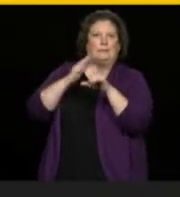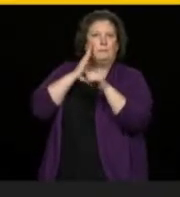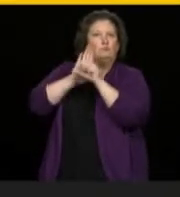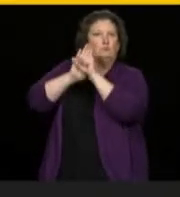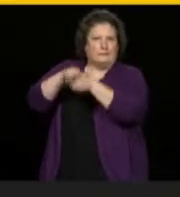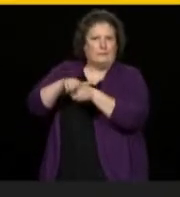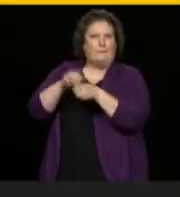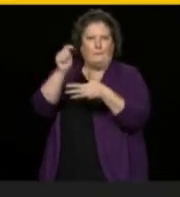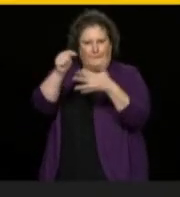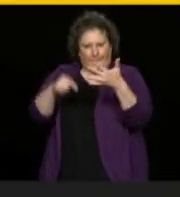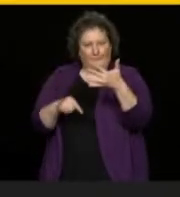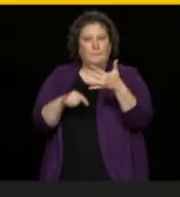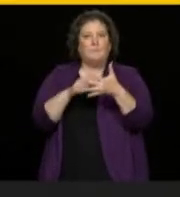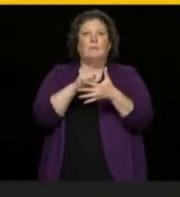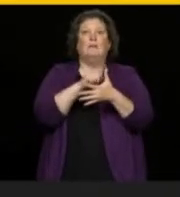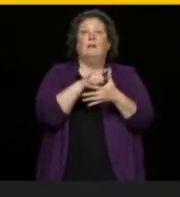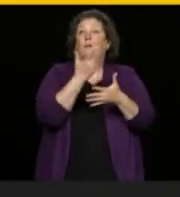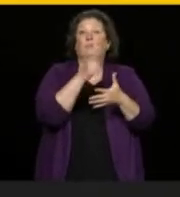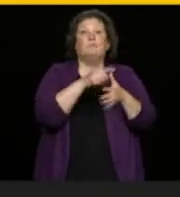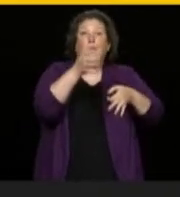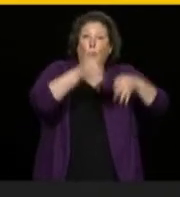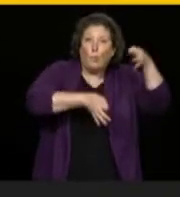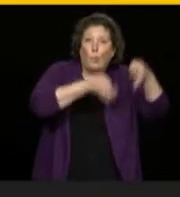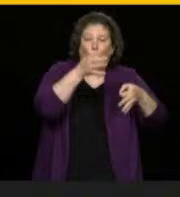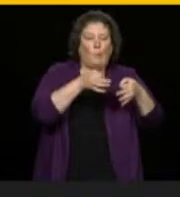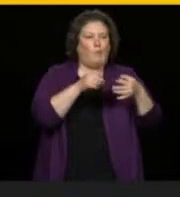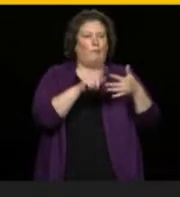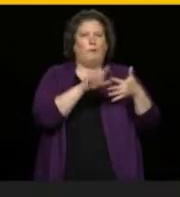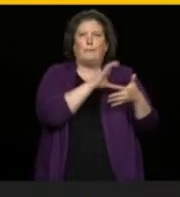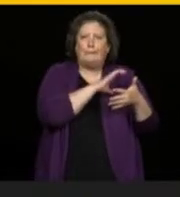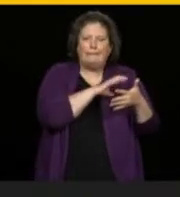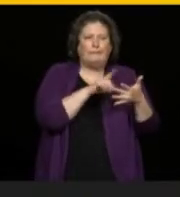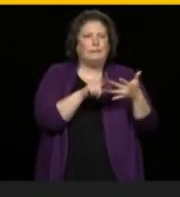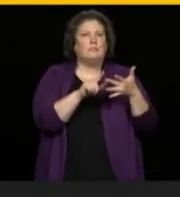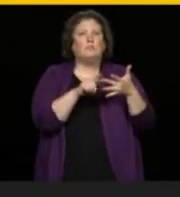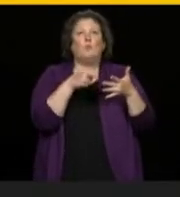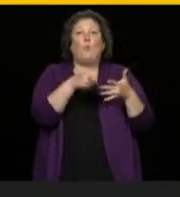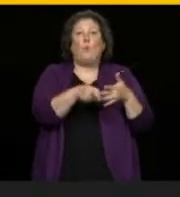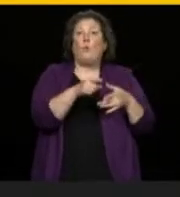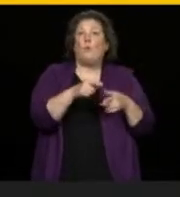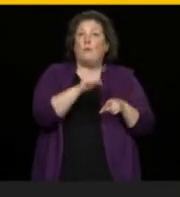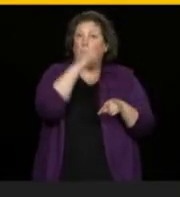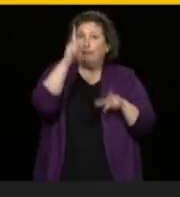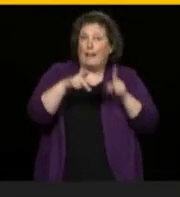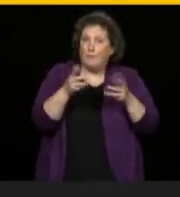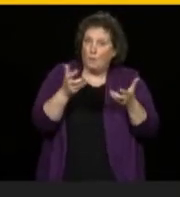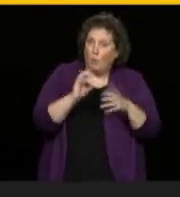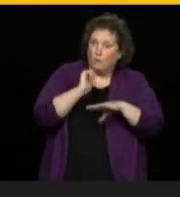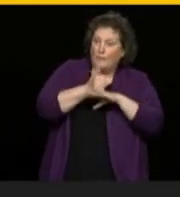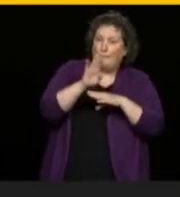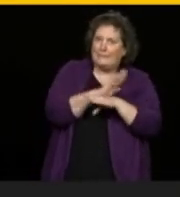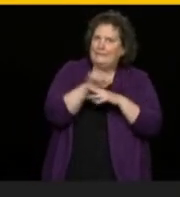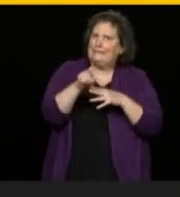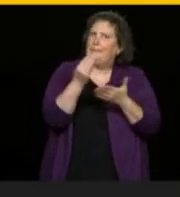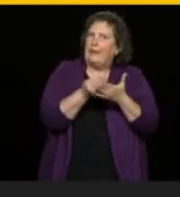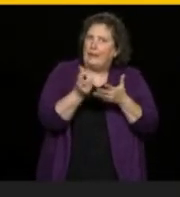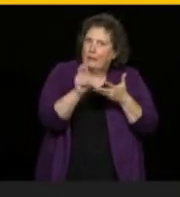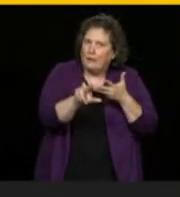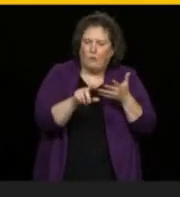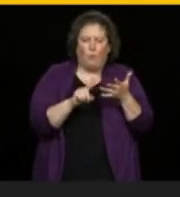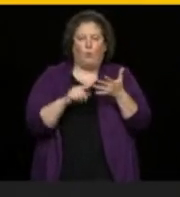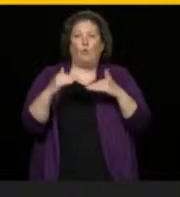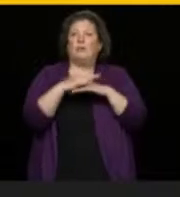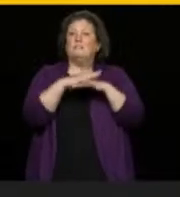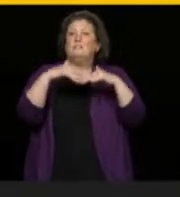reform, whether it's access to capital for Black entrepreneurs, whether it's support for Indigenous businesses, whether it's ensuring that